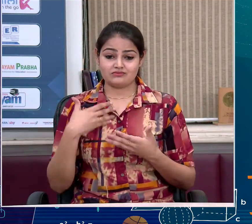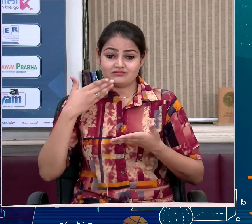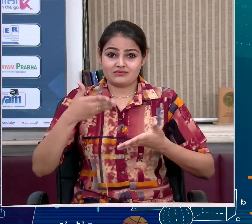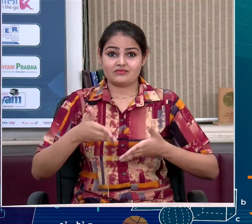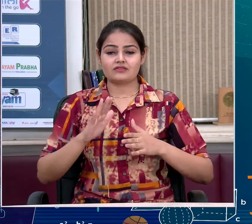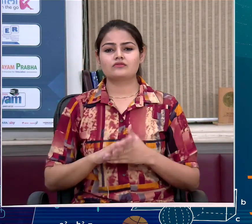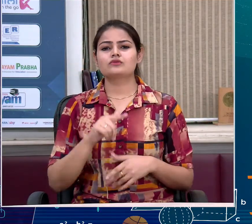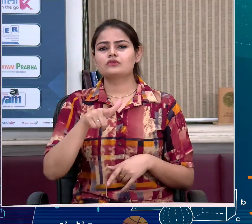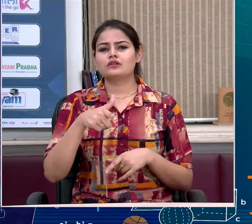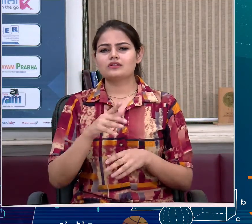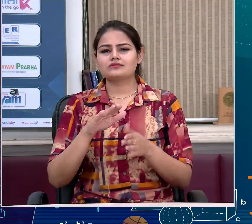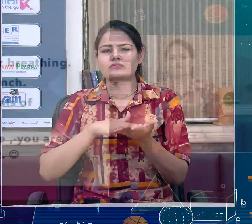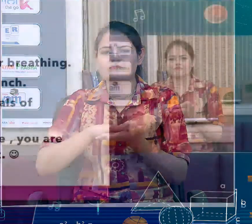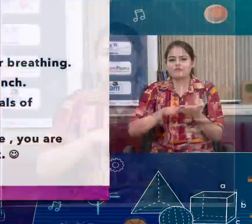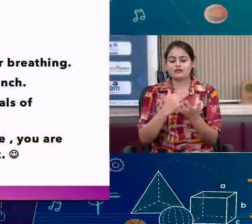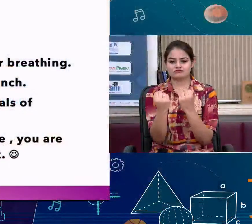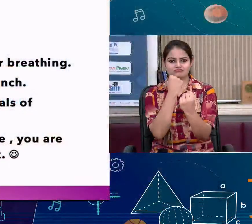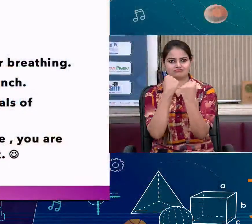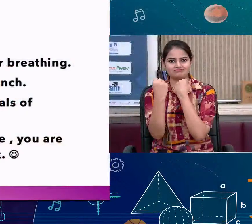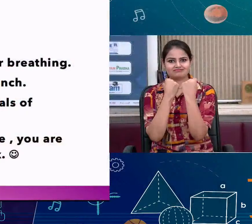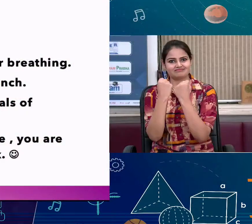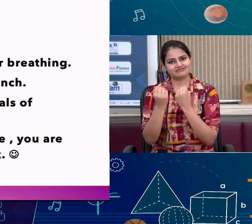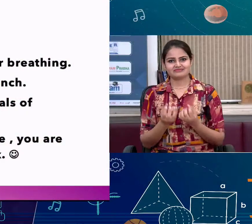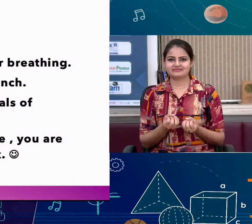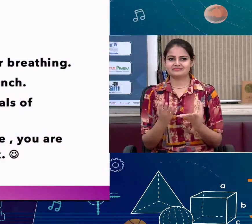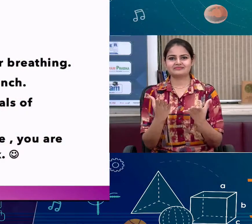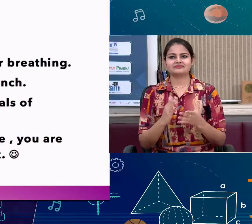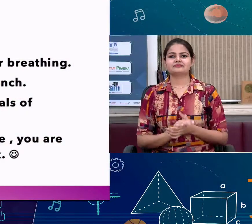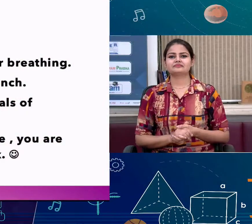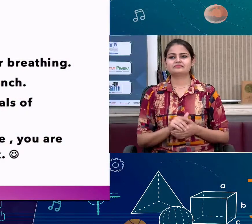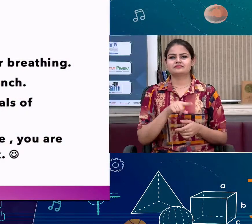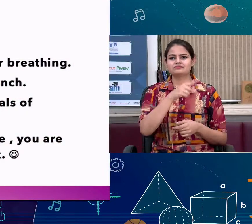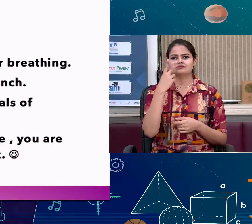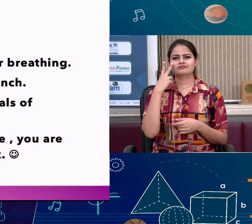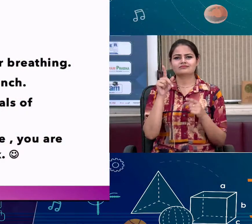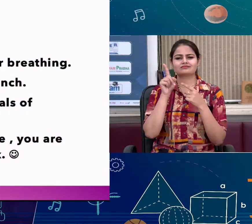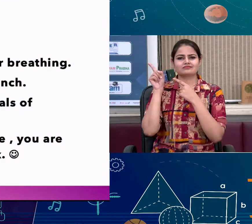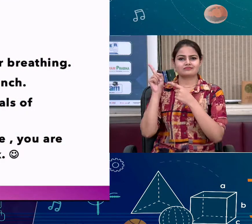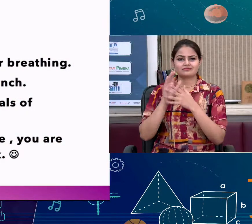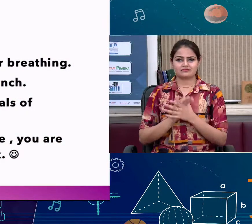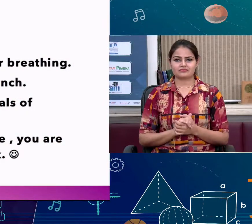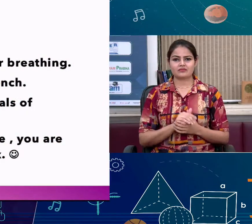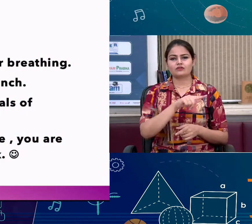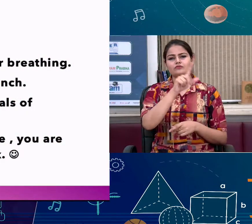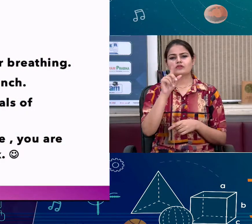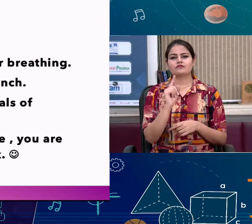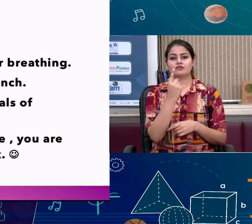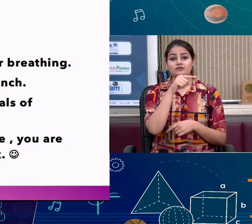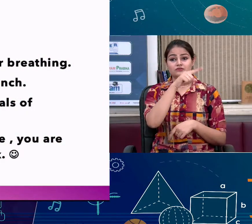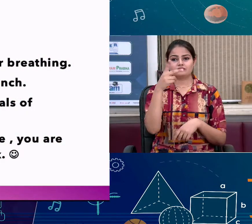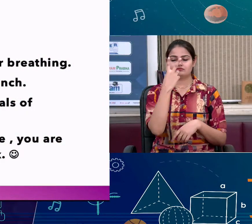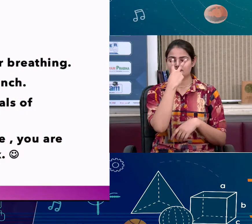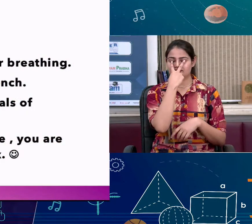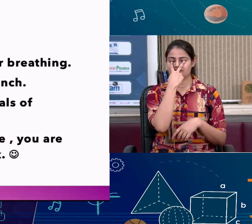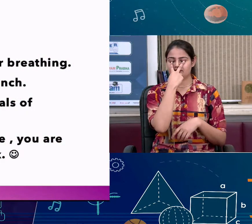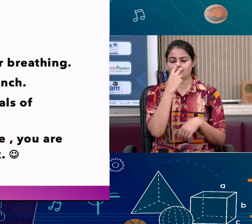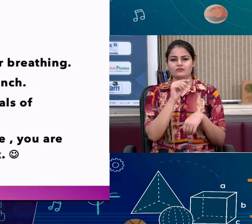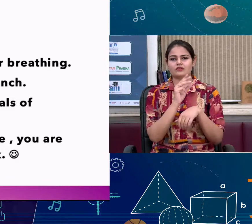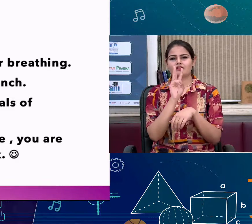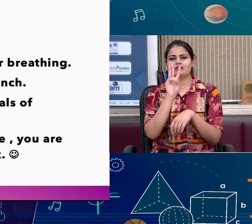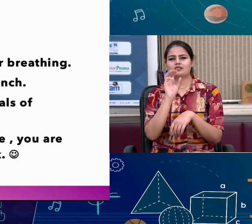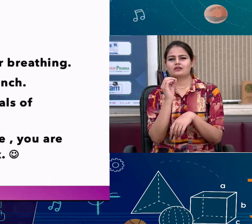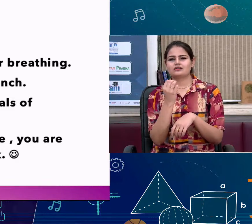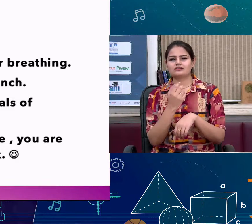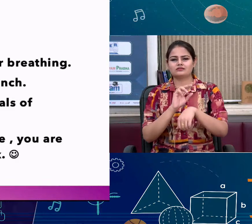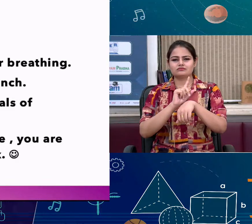start off with the warm-up activity. For this, you can, let's close your eyes for 30 seconds.